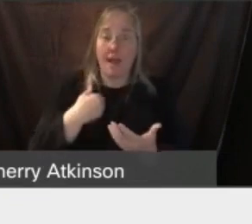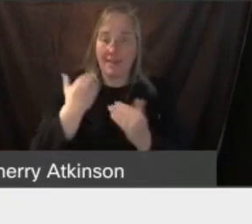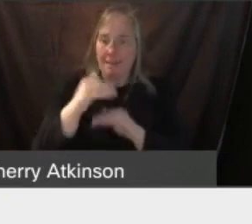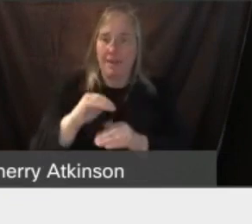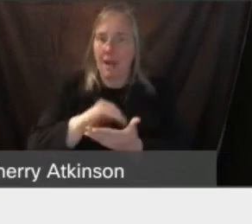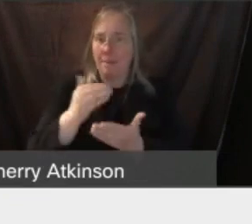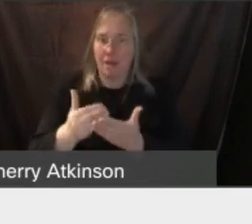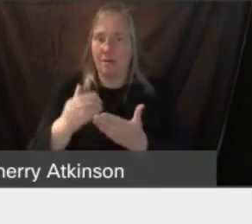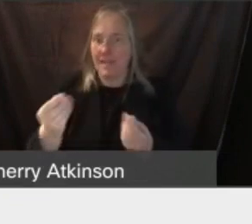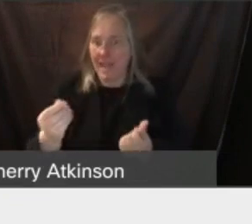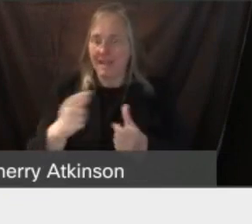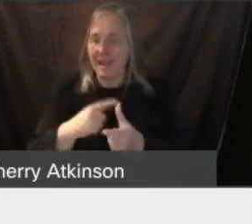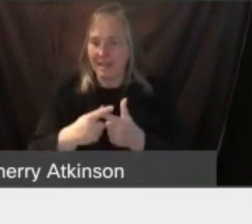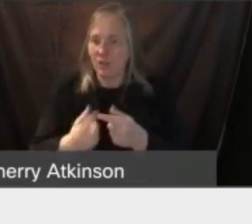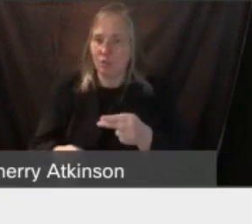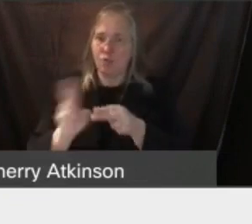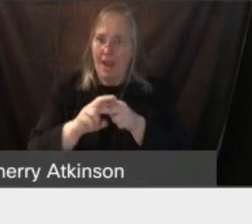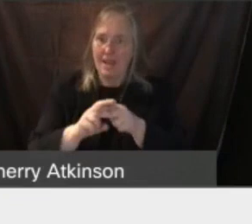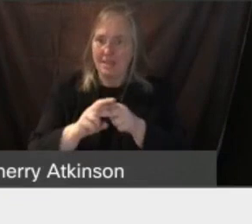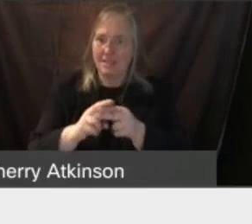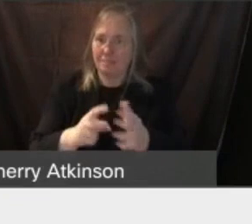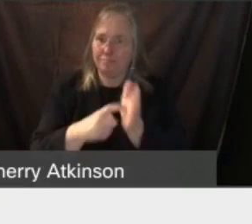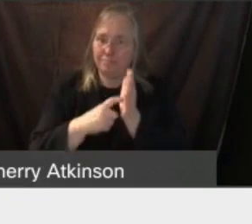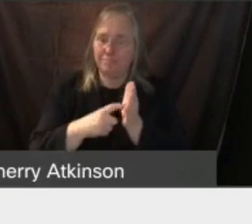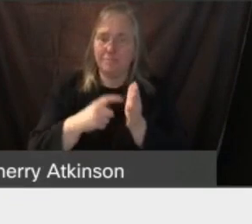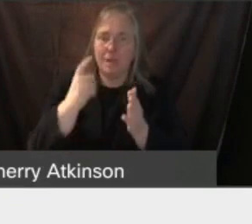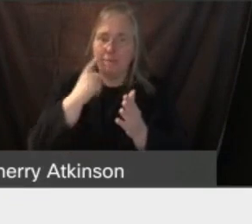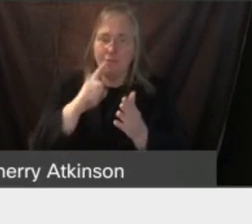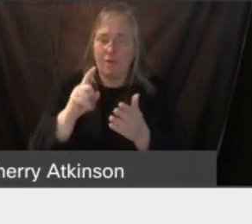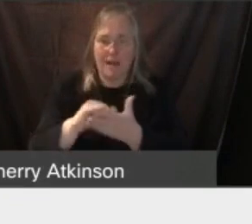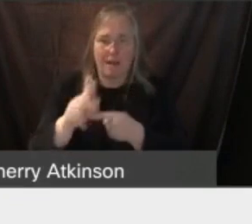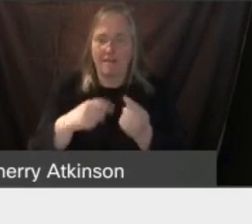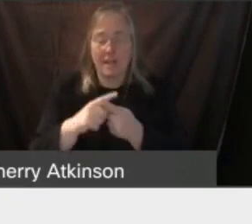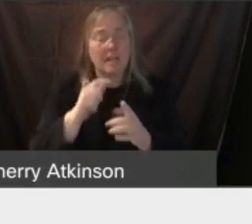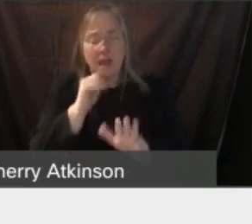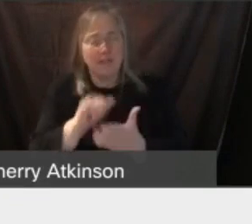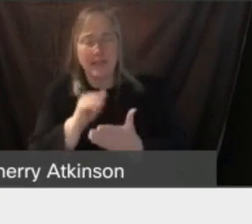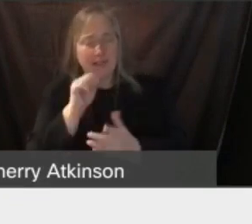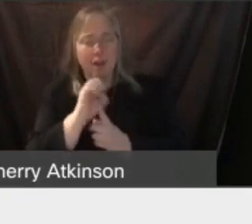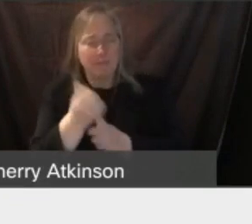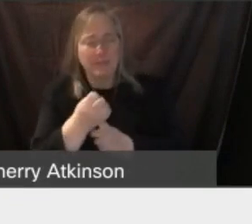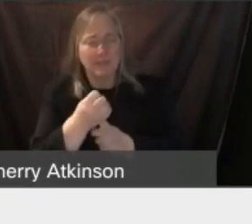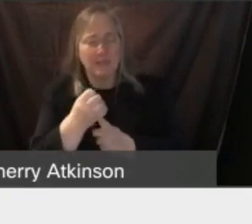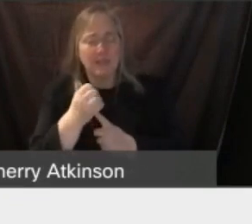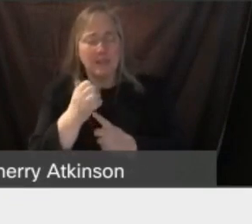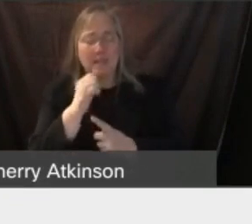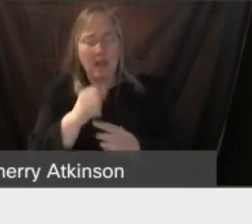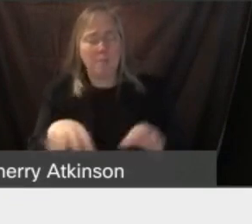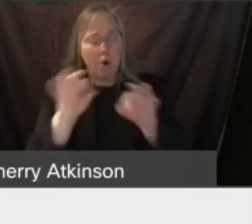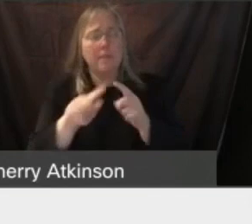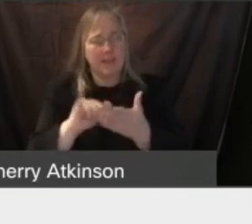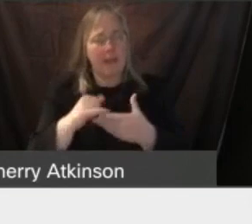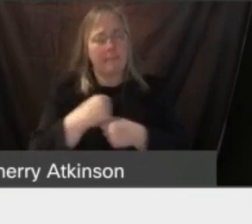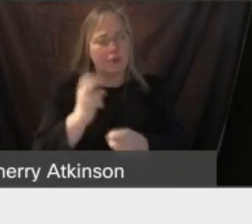raise the bar with regard to things like that. Not that the environment's not important, but it certainly makes greater challenges in the places where you've got